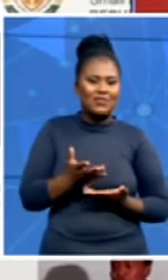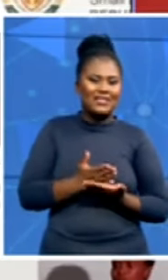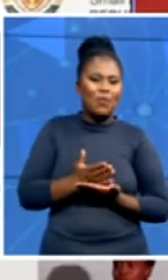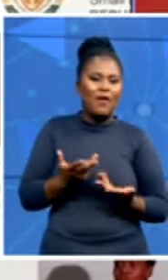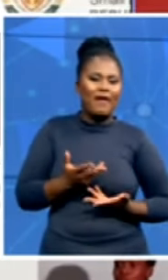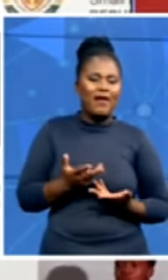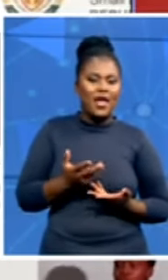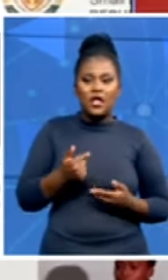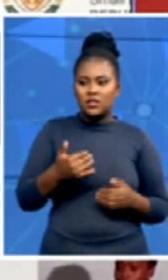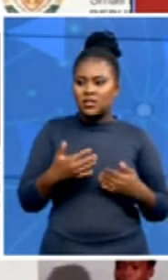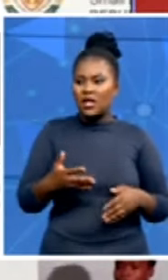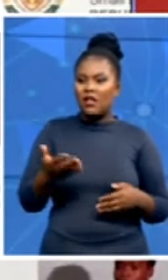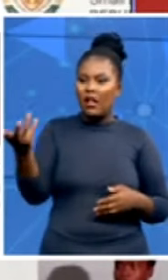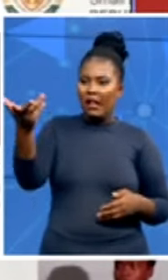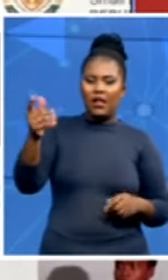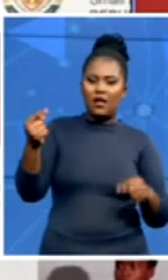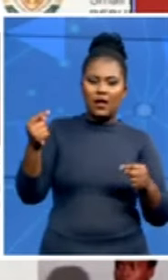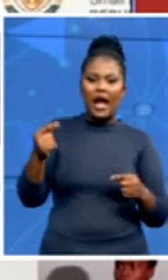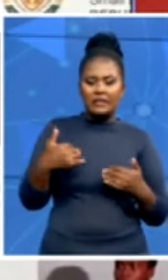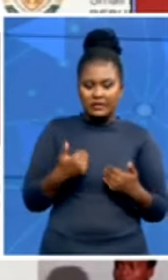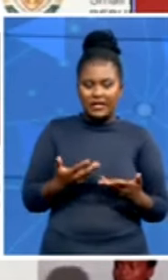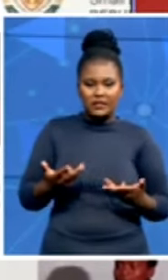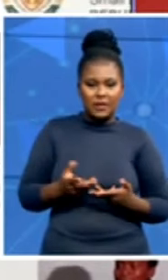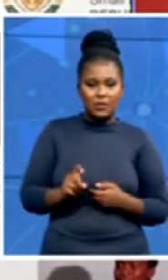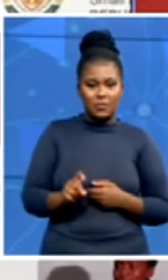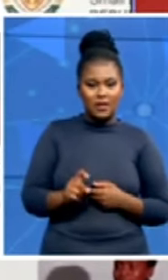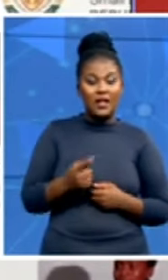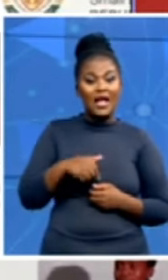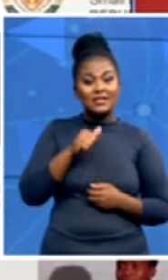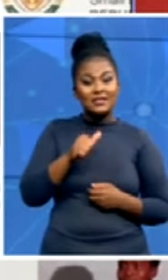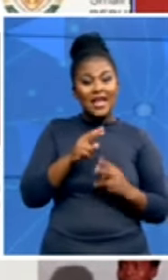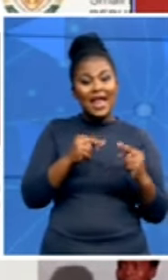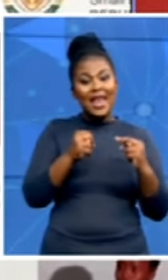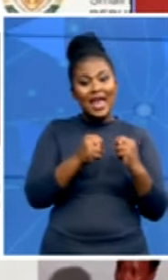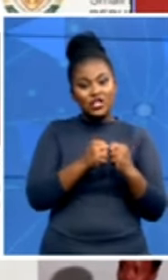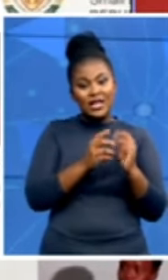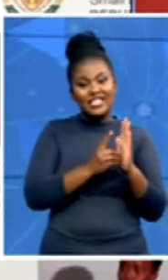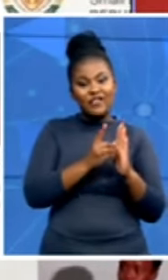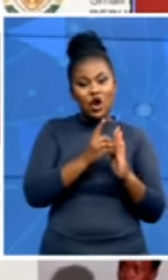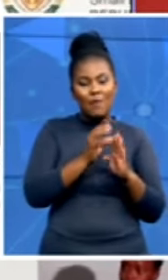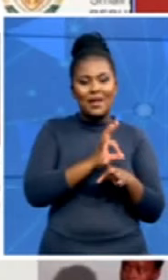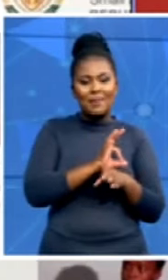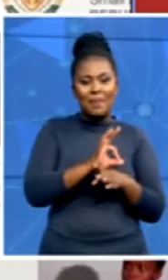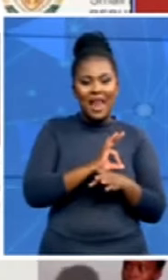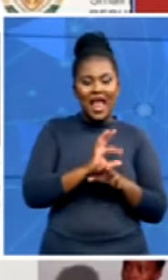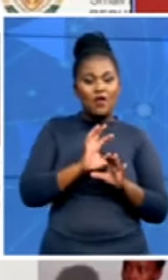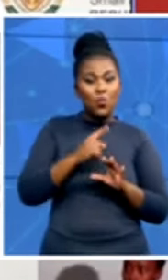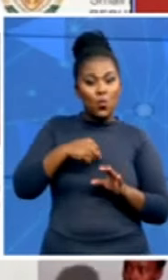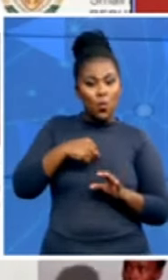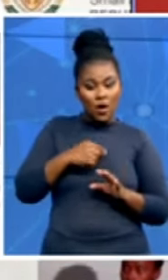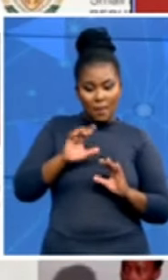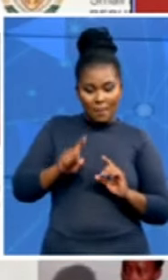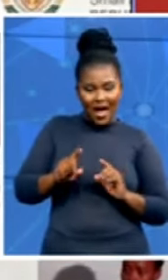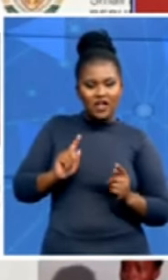As I said, the National Development Plan forces us to transform the economy. Because even when you look at that 30%,